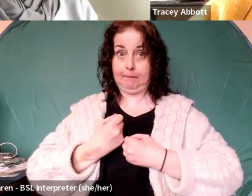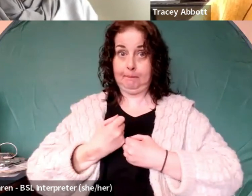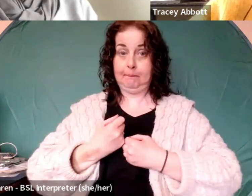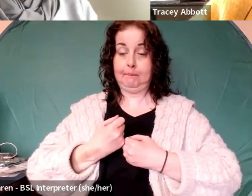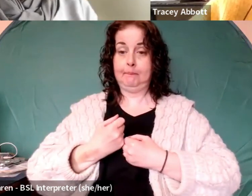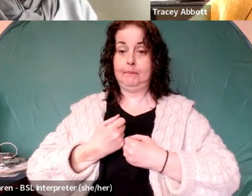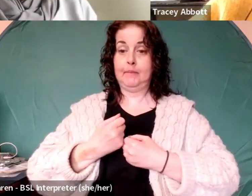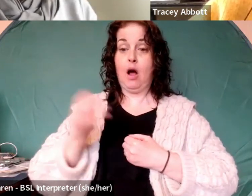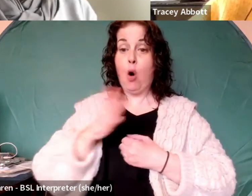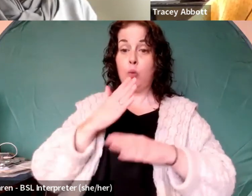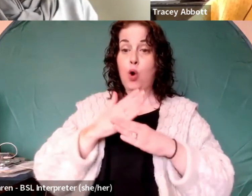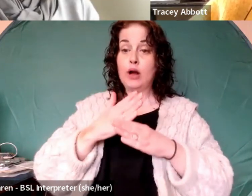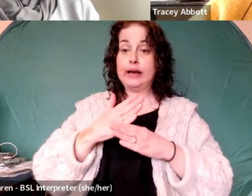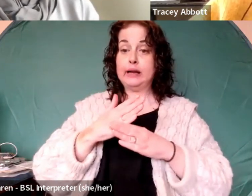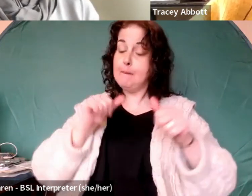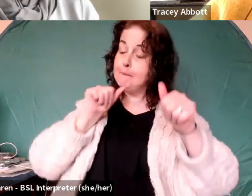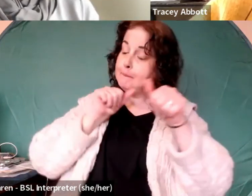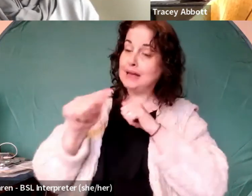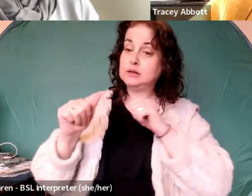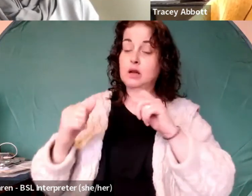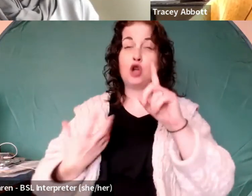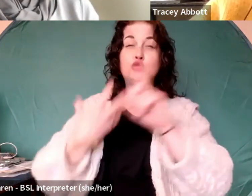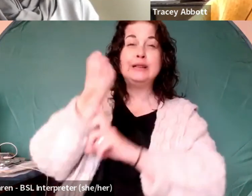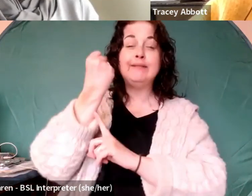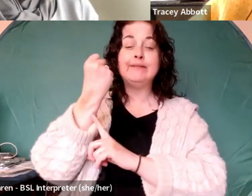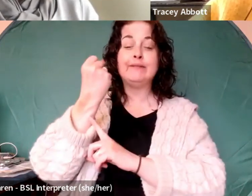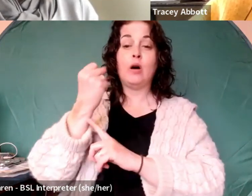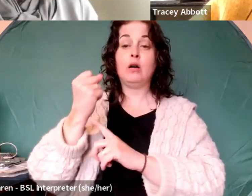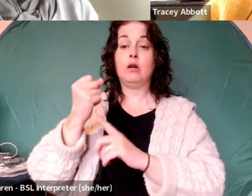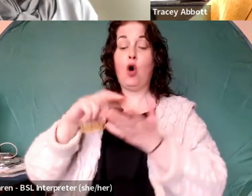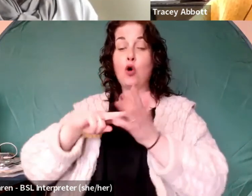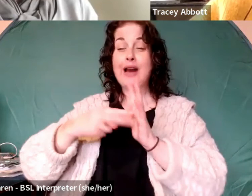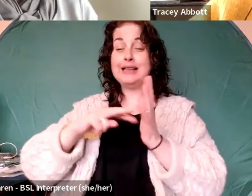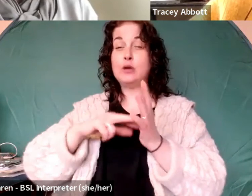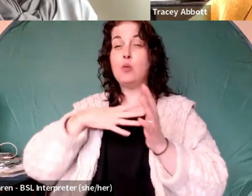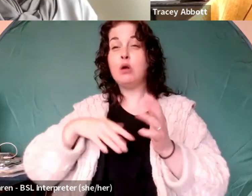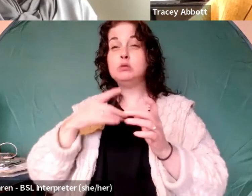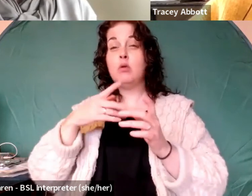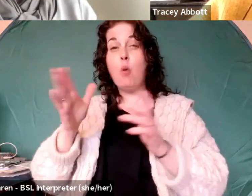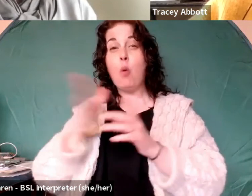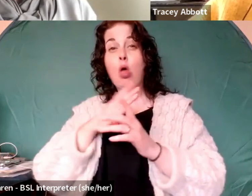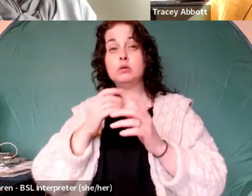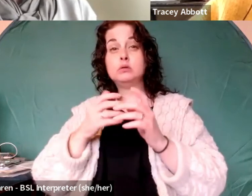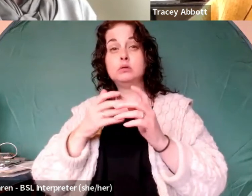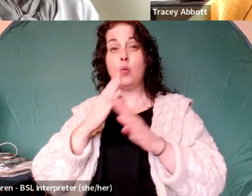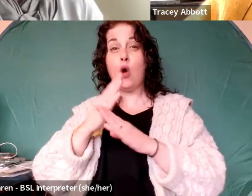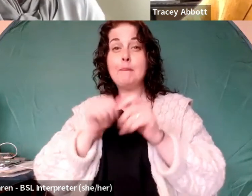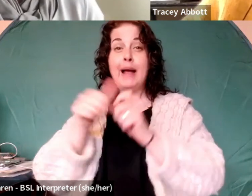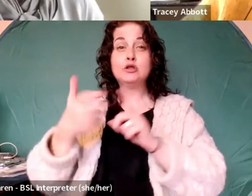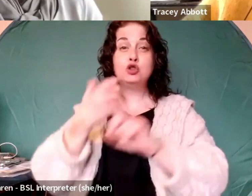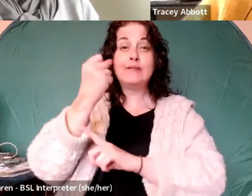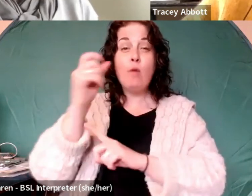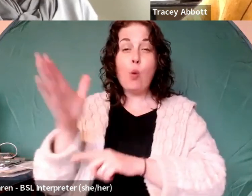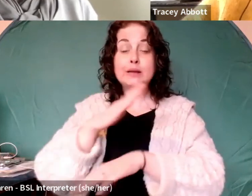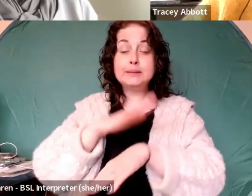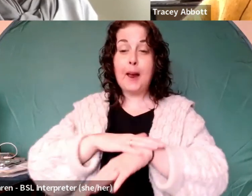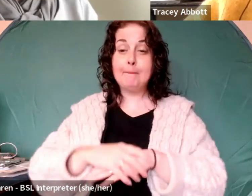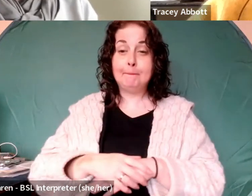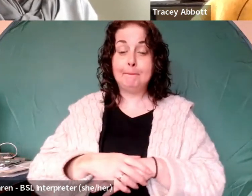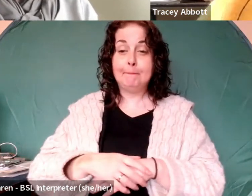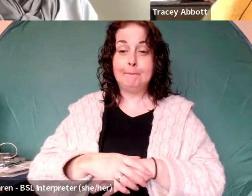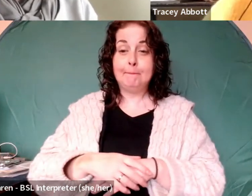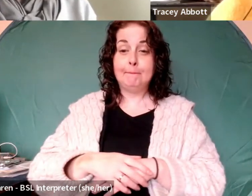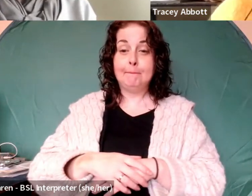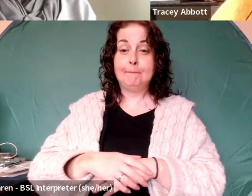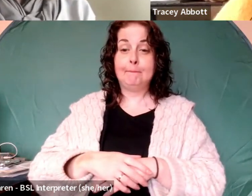then everybody is working to their optimum. And what organisation wouldn't want every person within it working to their optimum? I don't